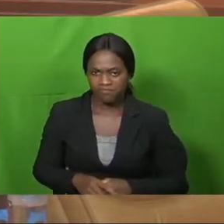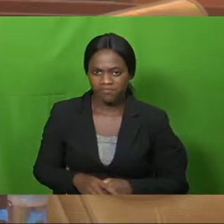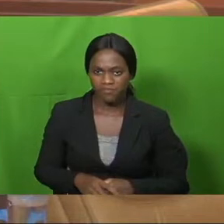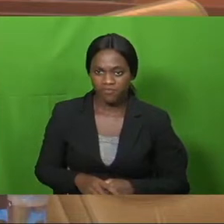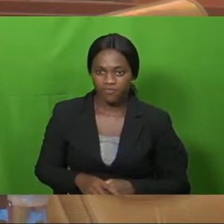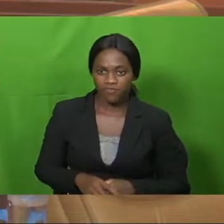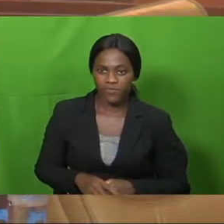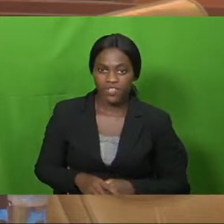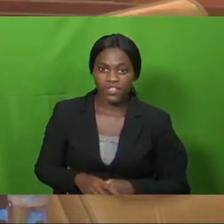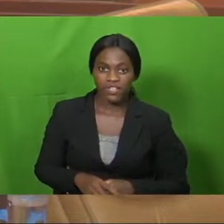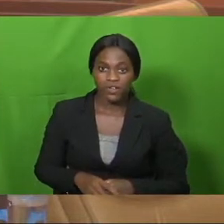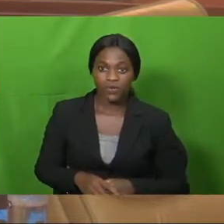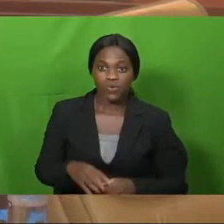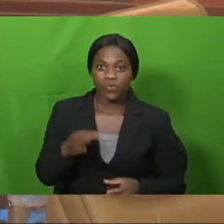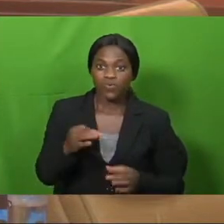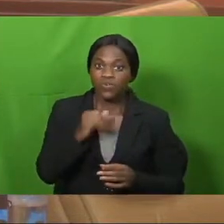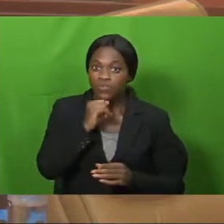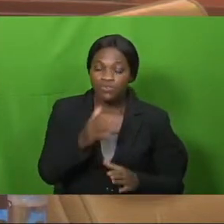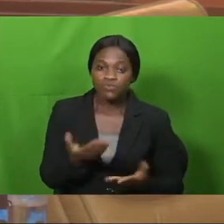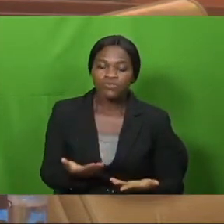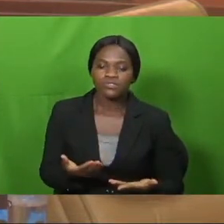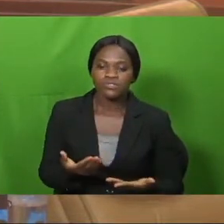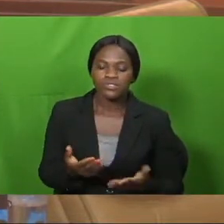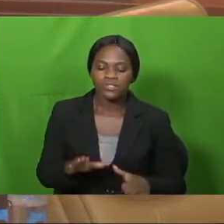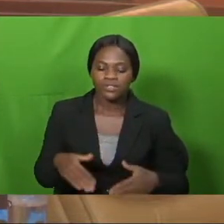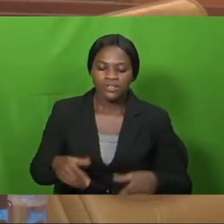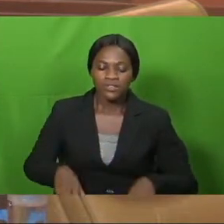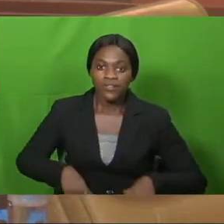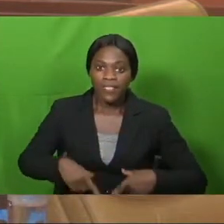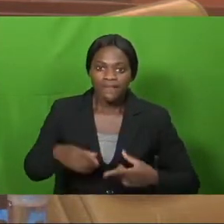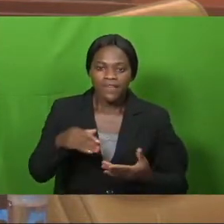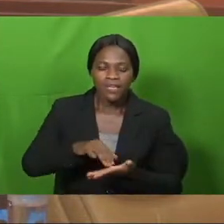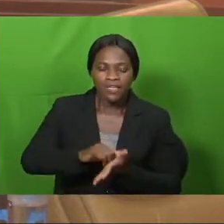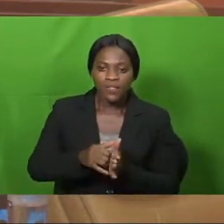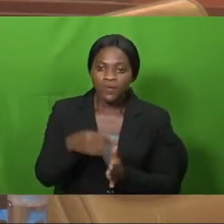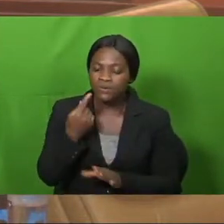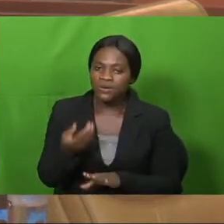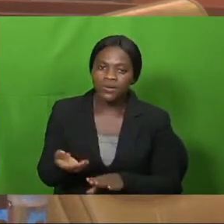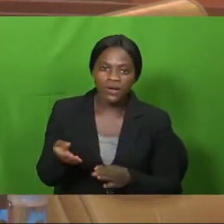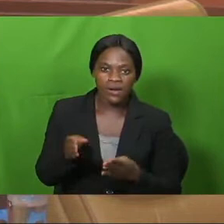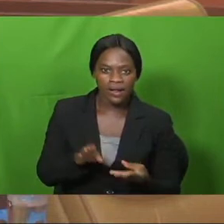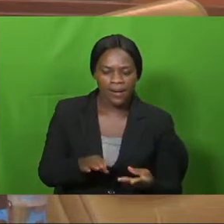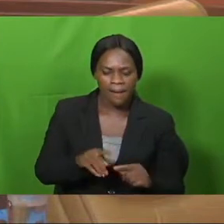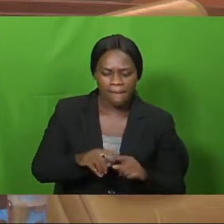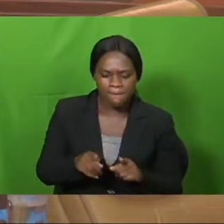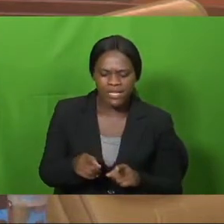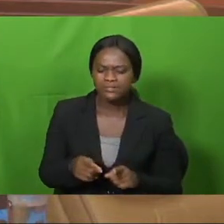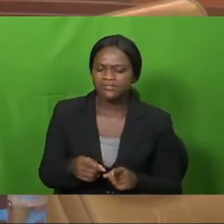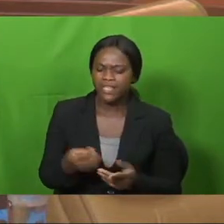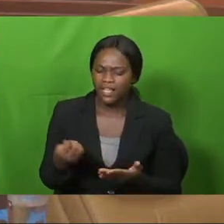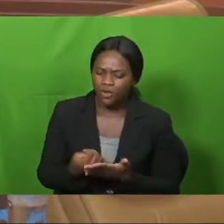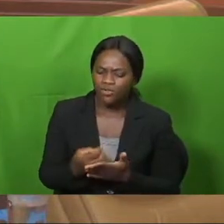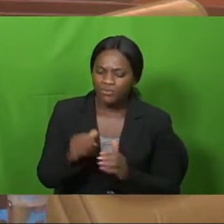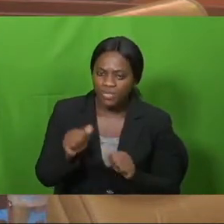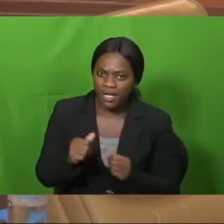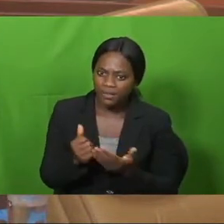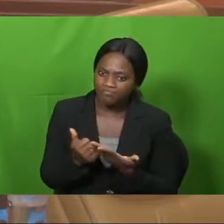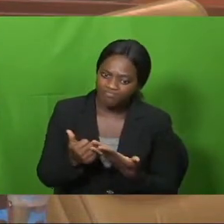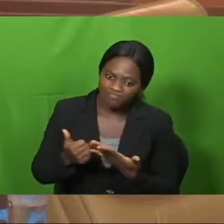bring life to those who die, but we can always resuscitate the economy, That is what he did.